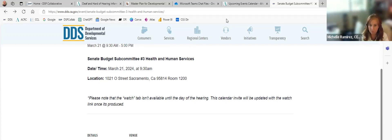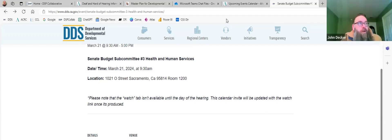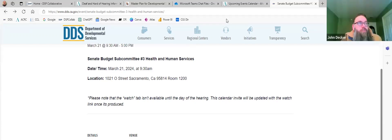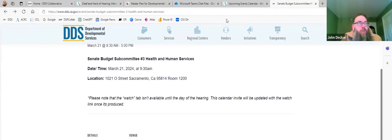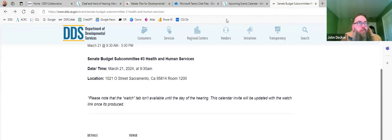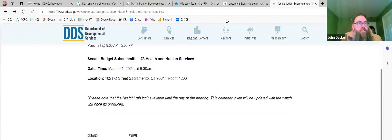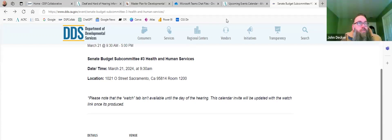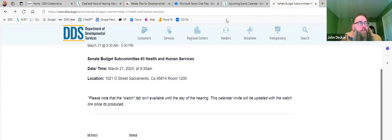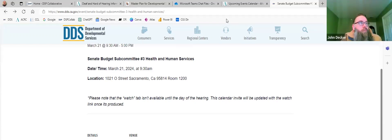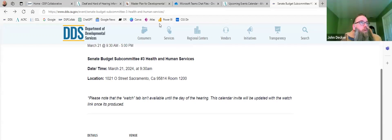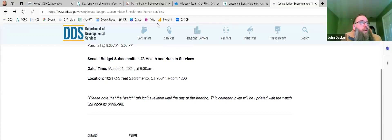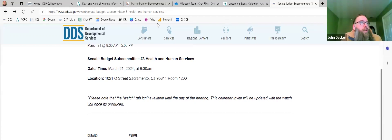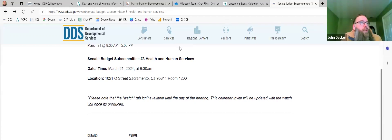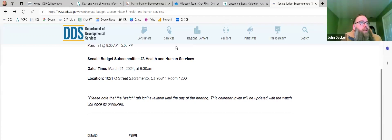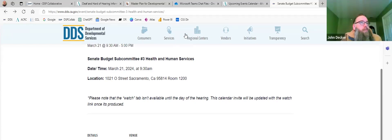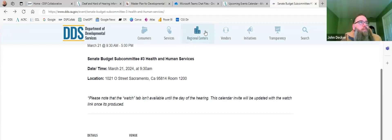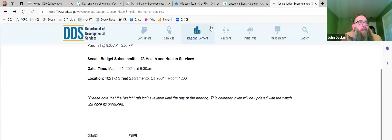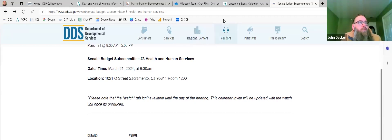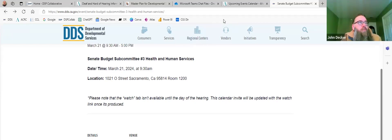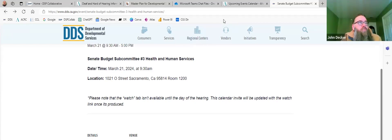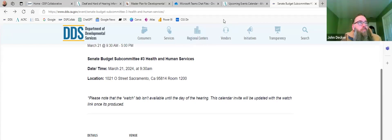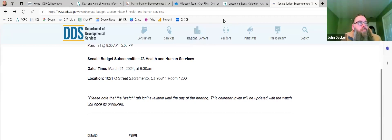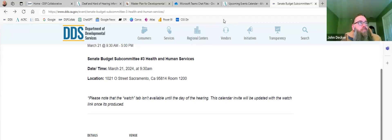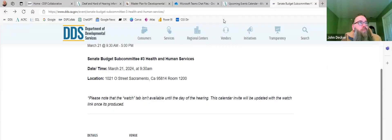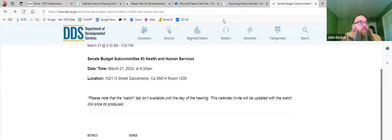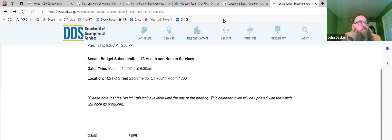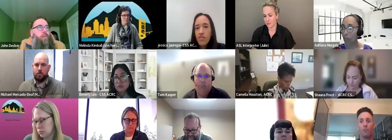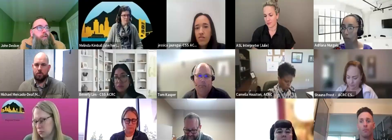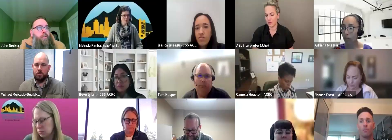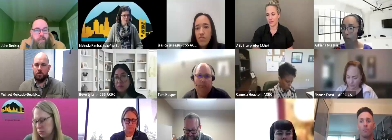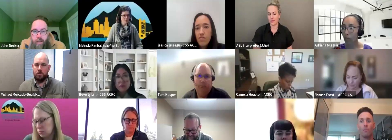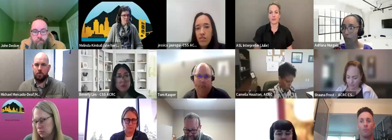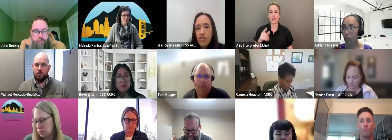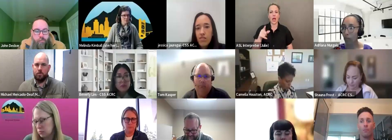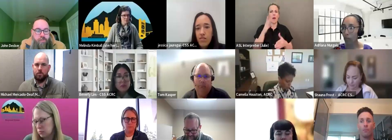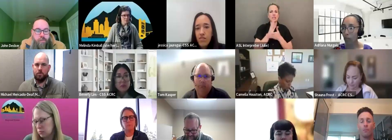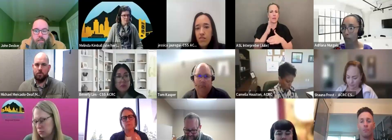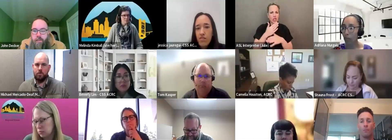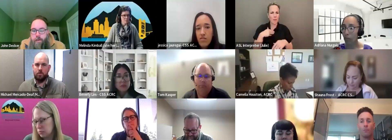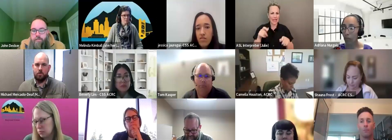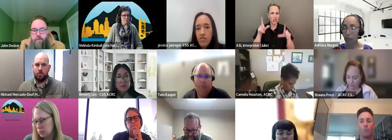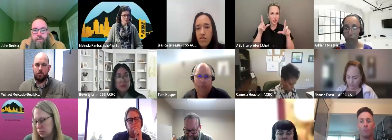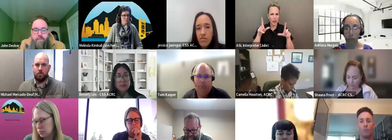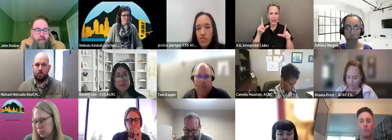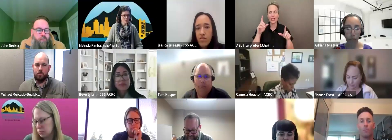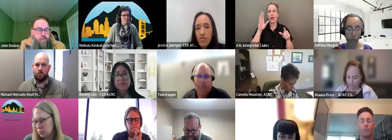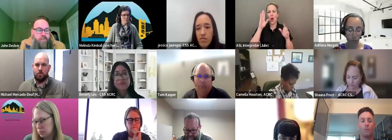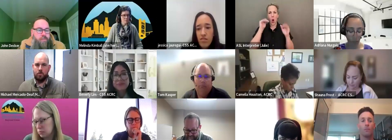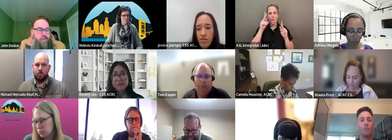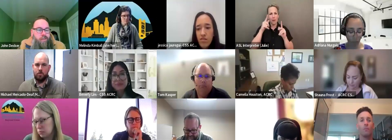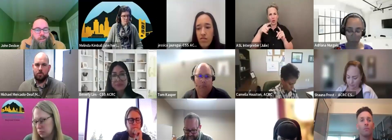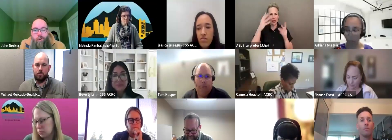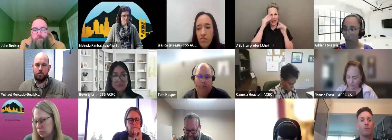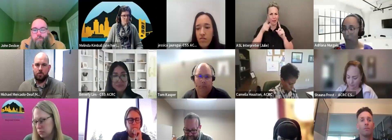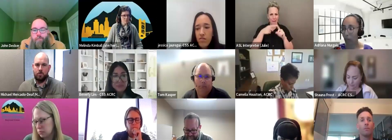I want to stop sharing my screen yeah, I'll stop sharing my screen real quickly and just I hope that folks might think about doing this. I